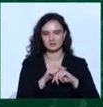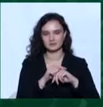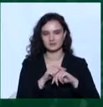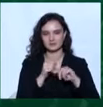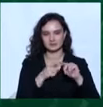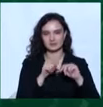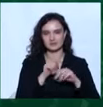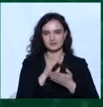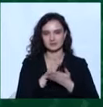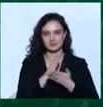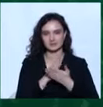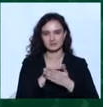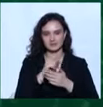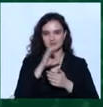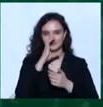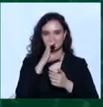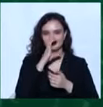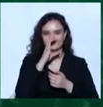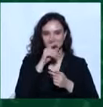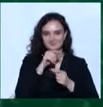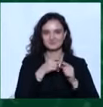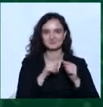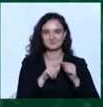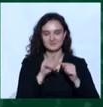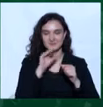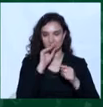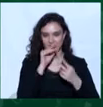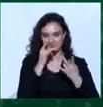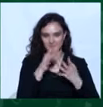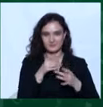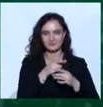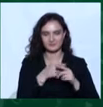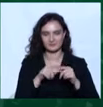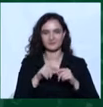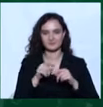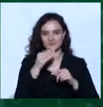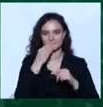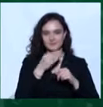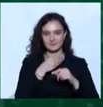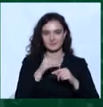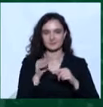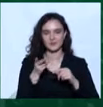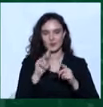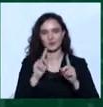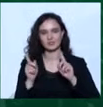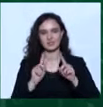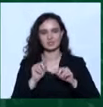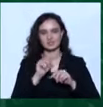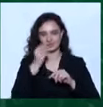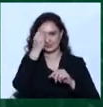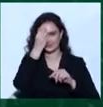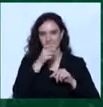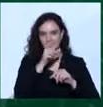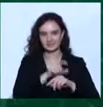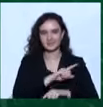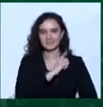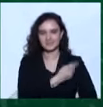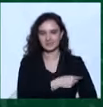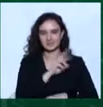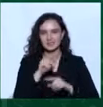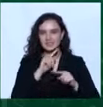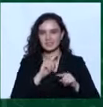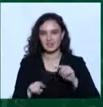He is mostly wolf, not just dog, and he's got the best traits of both. So he's smarter, stronger, and